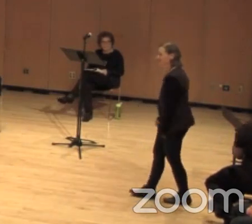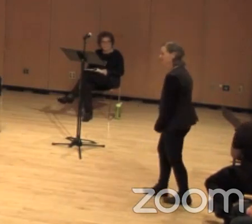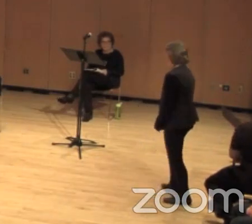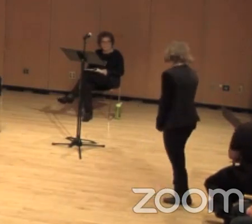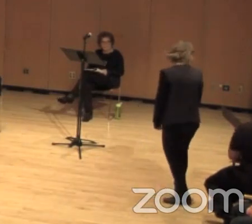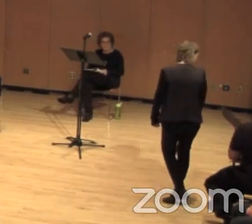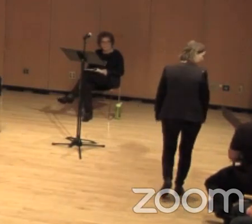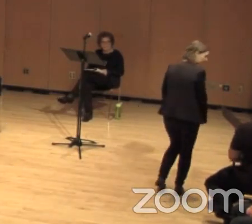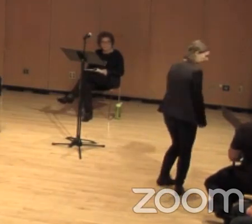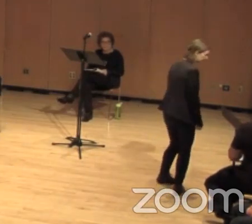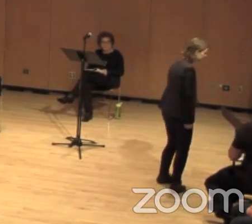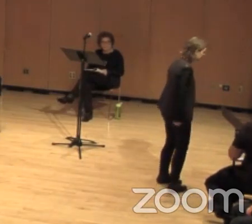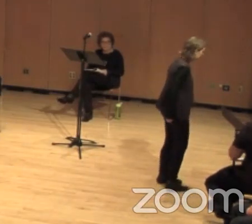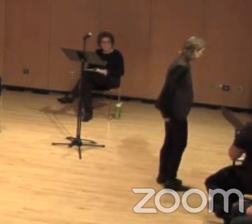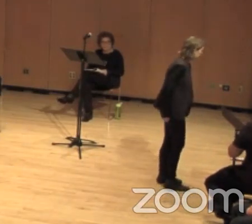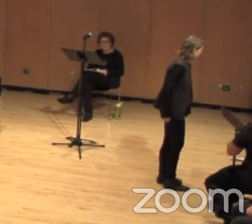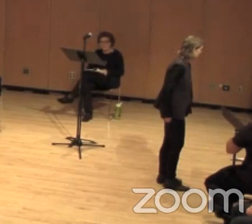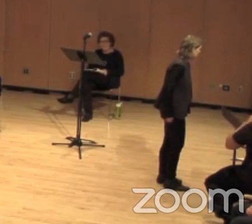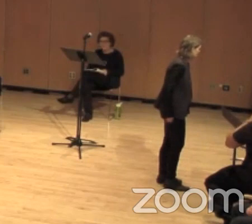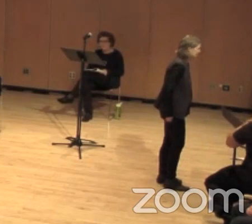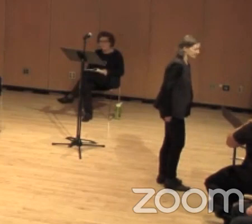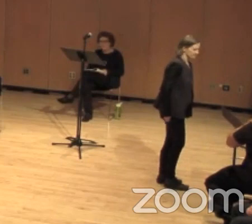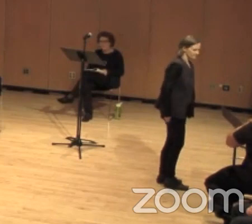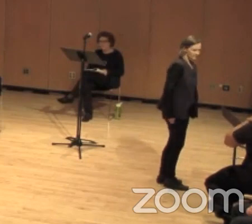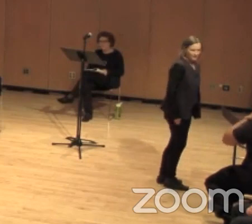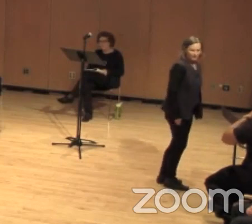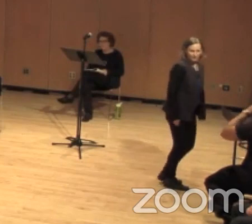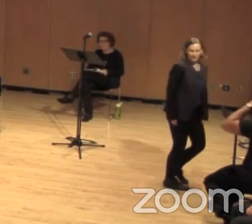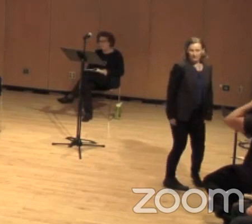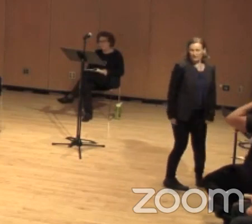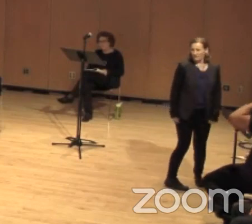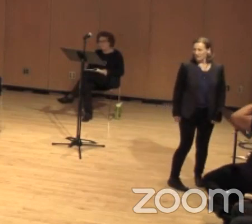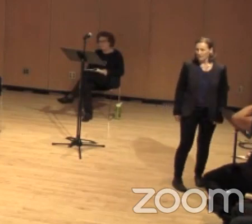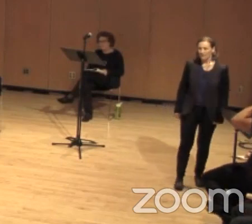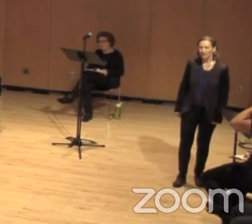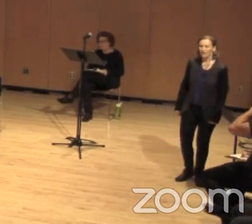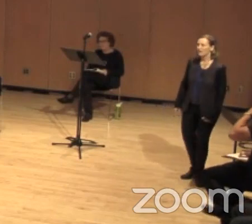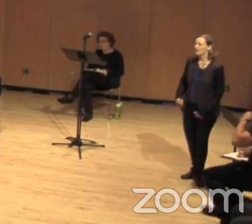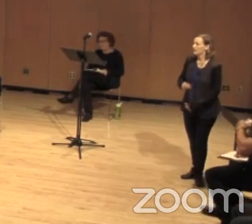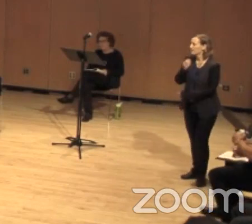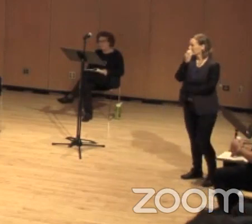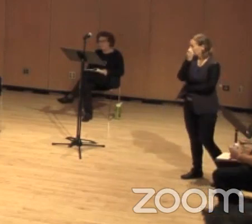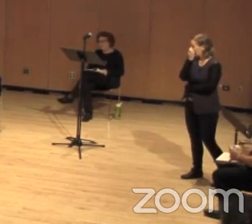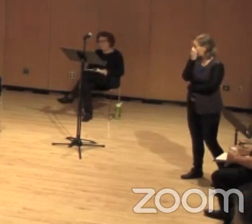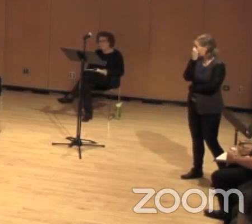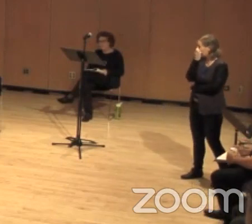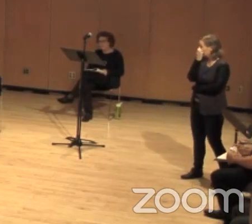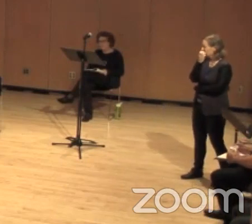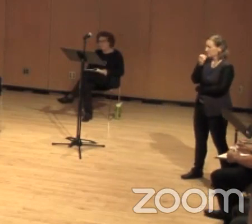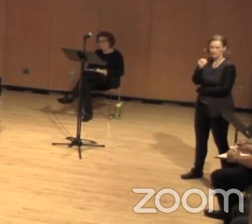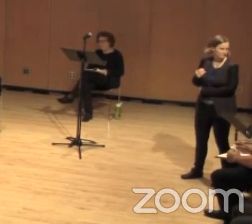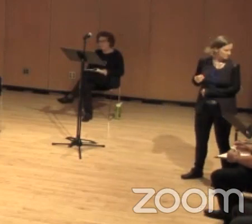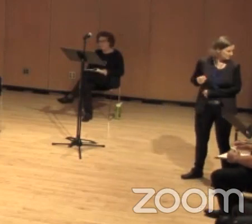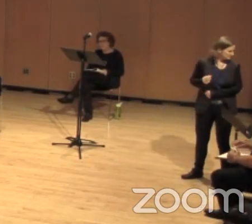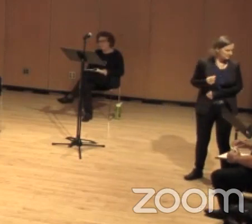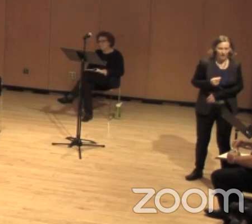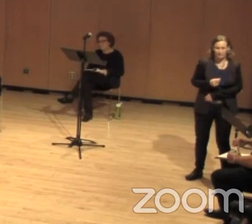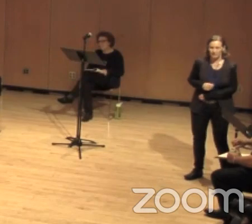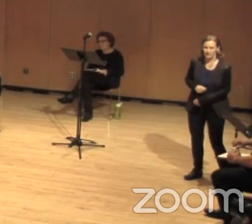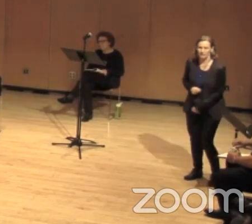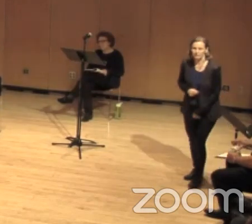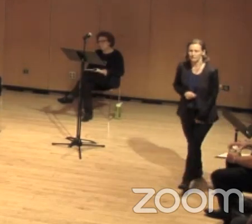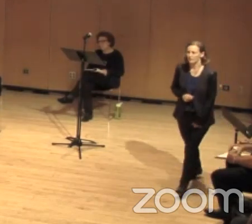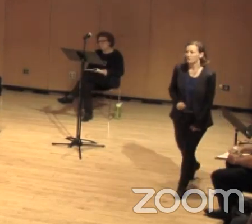so uh so this is a summer day and we have arene playing the young